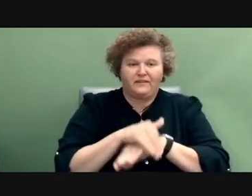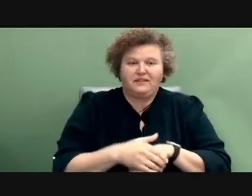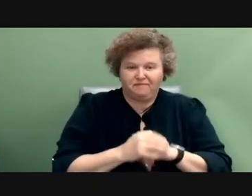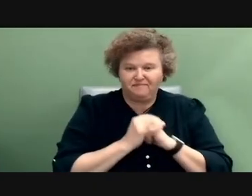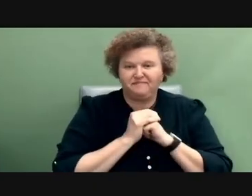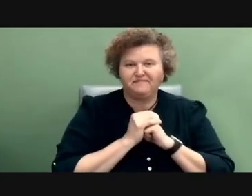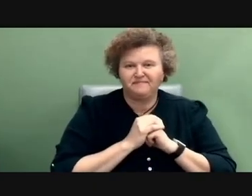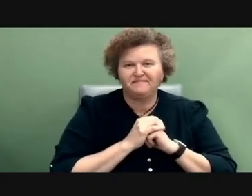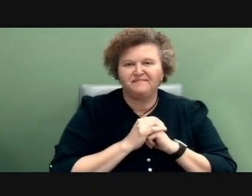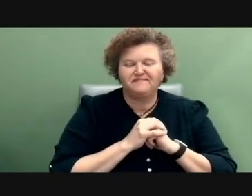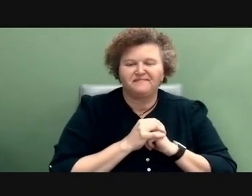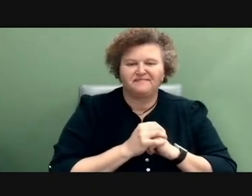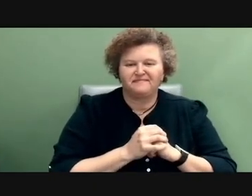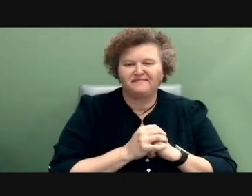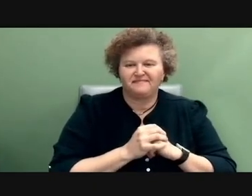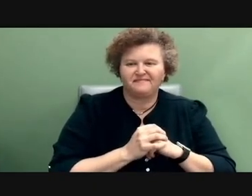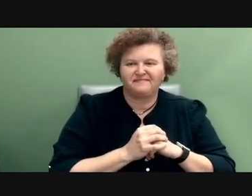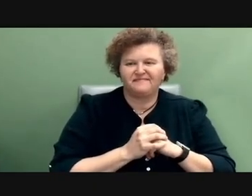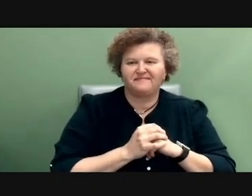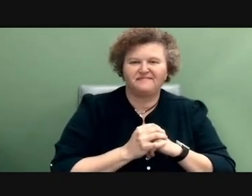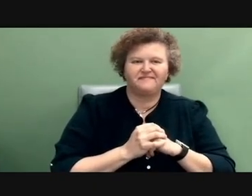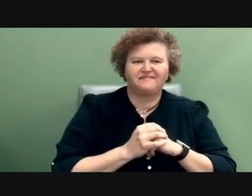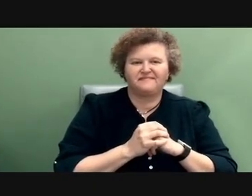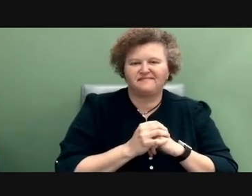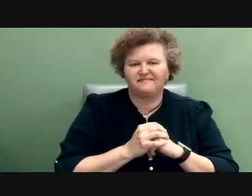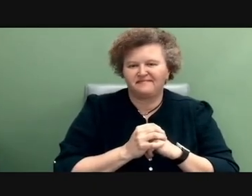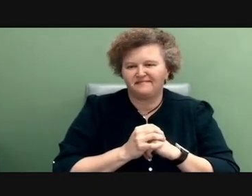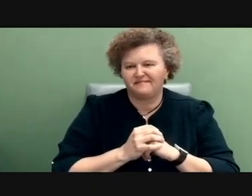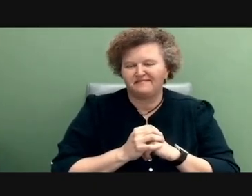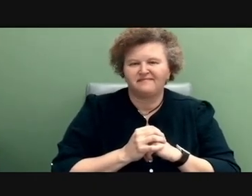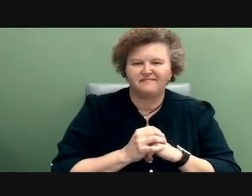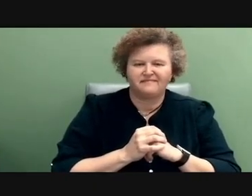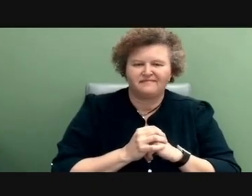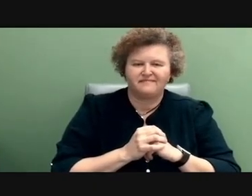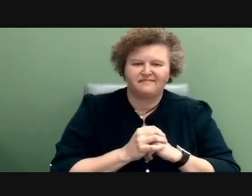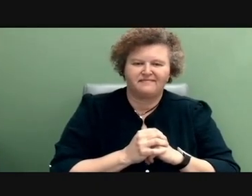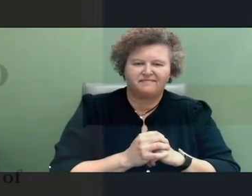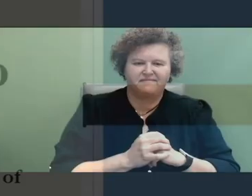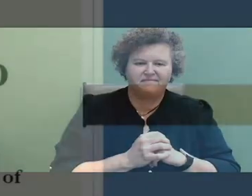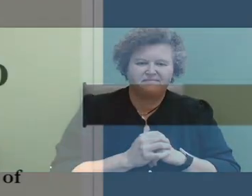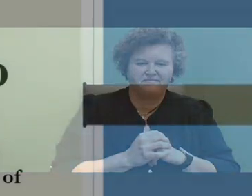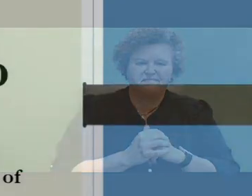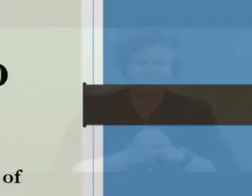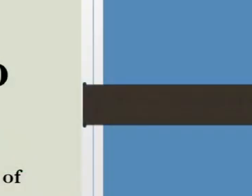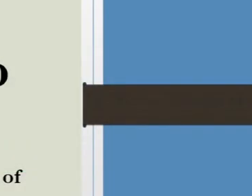you all for coming out and watching this seminar, and you all have a wonderful, wonderful day.